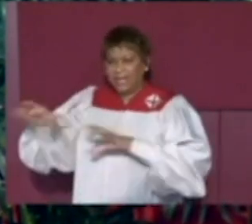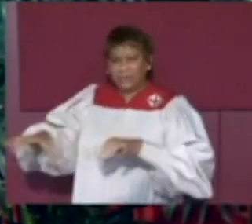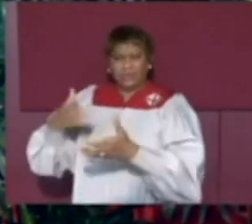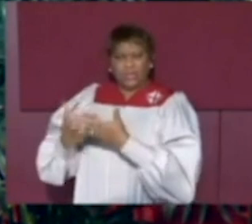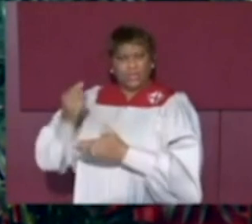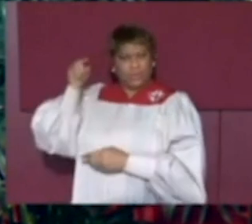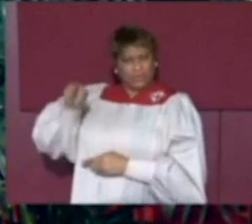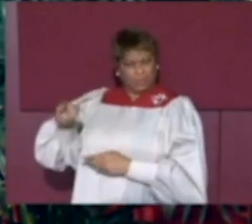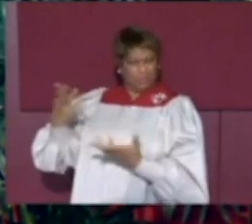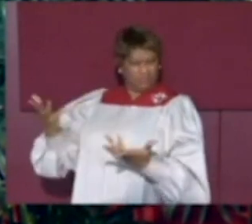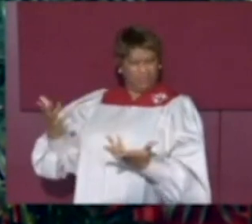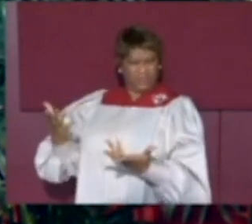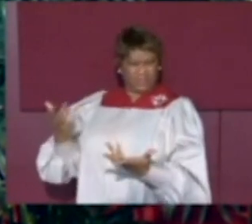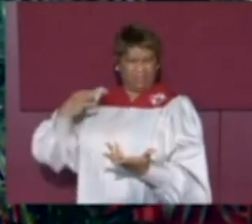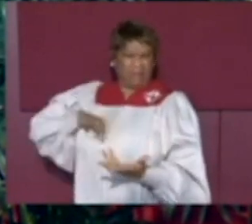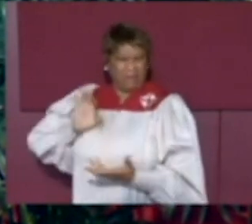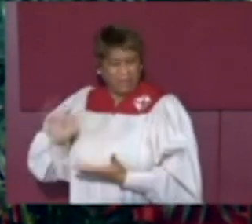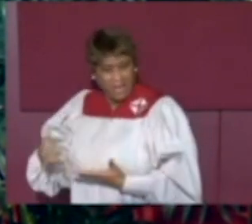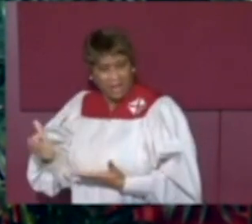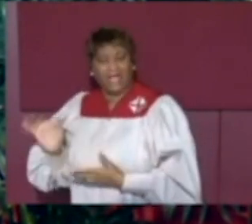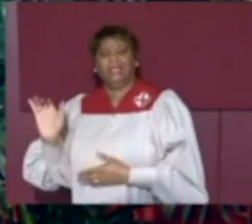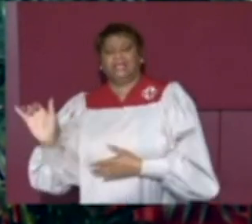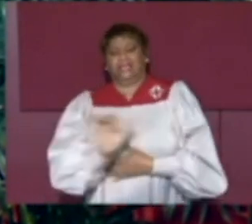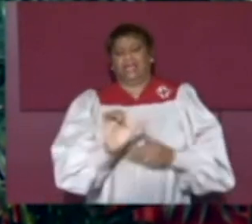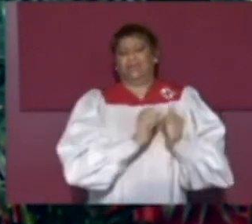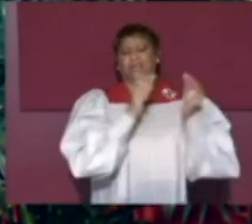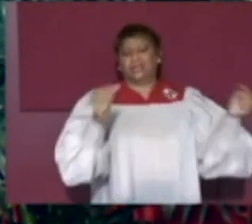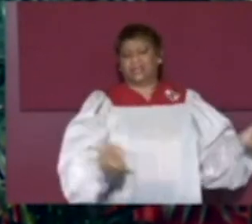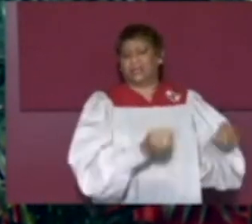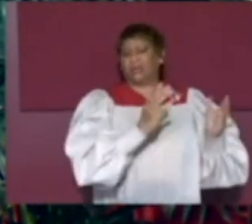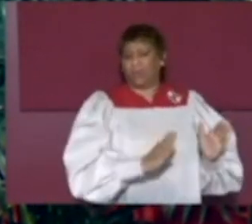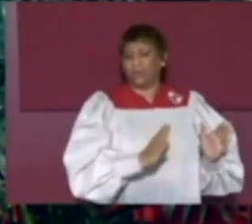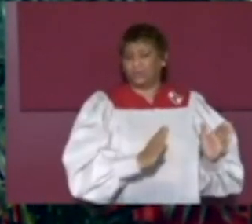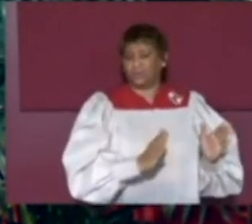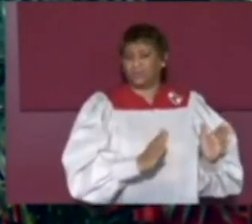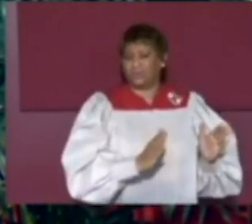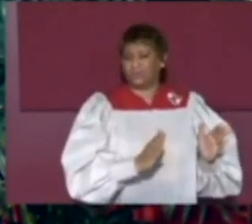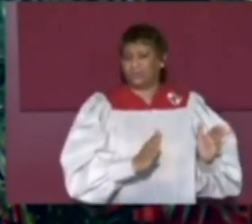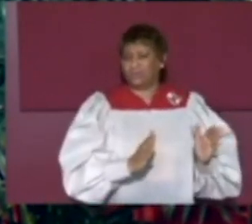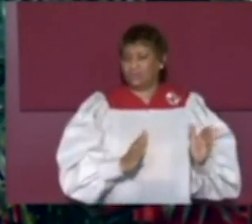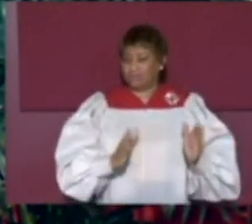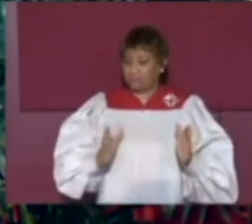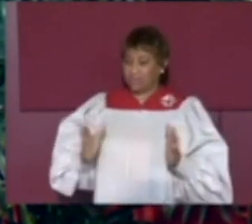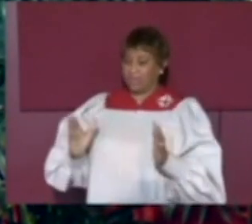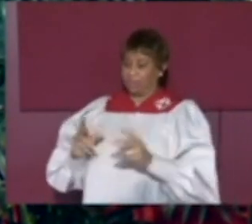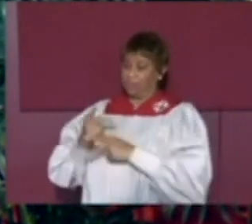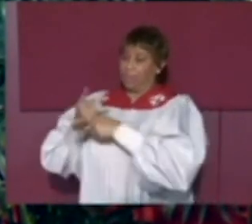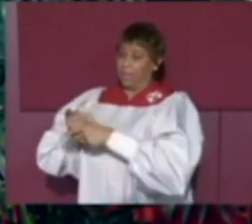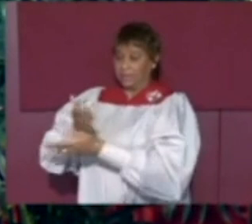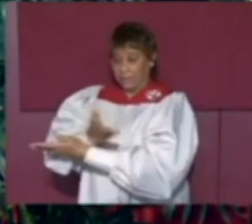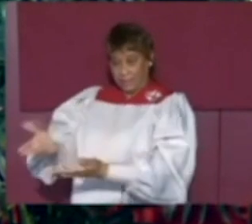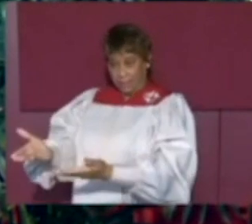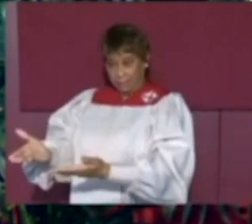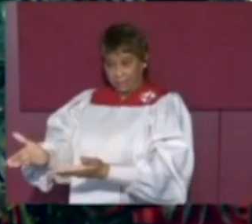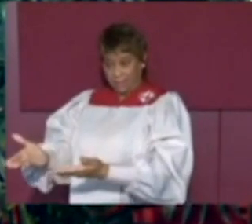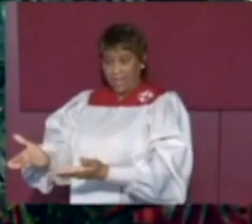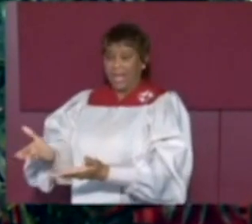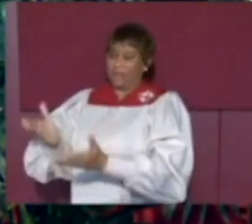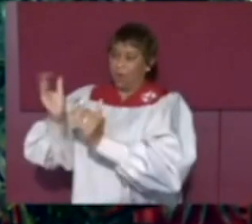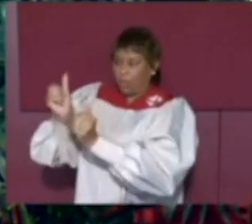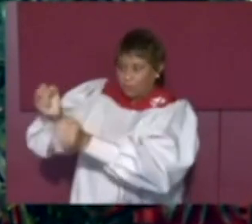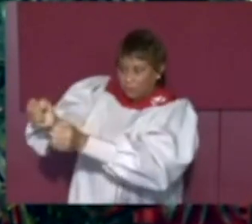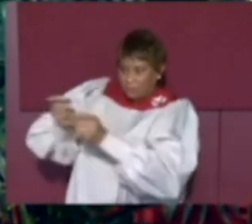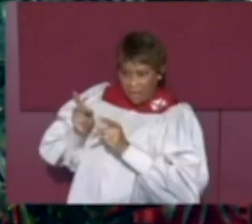what thanks have ye? For sinners also do the same. And if you lend to them of whom you hope